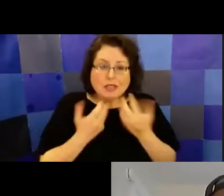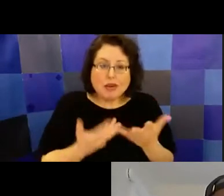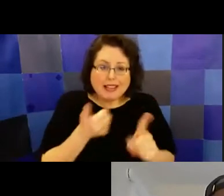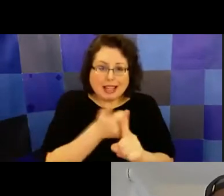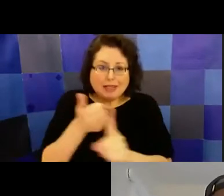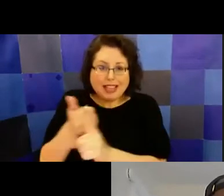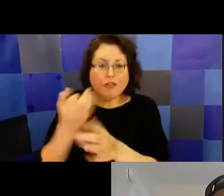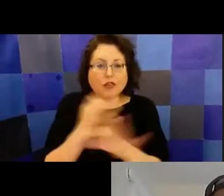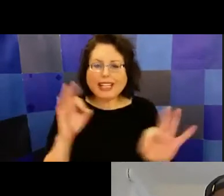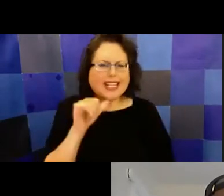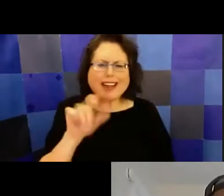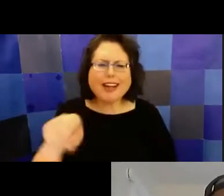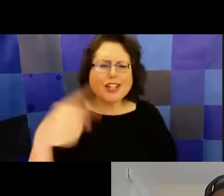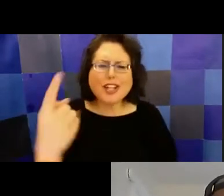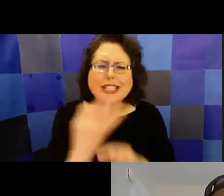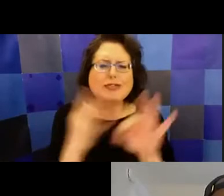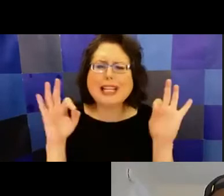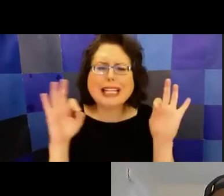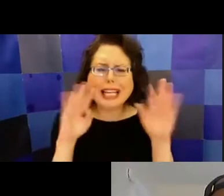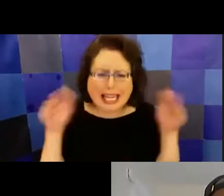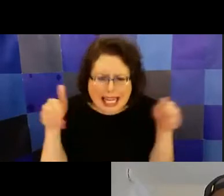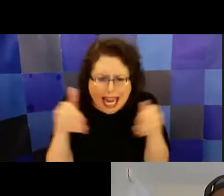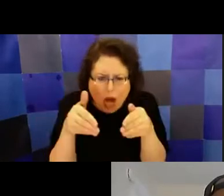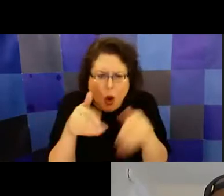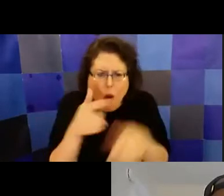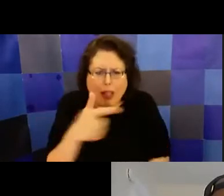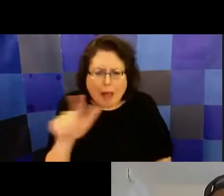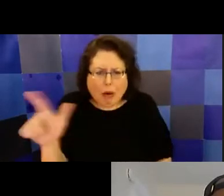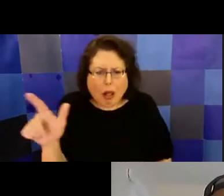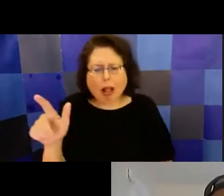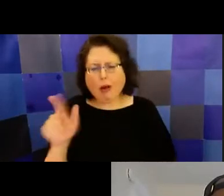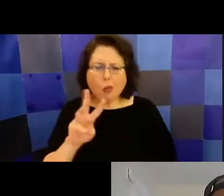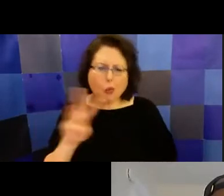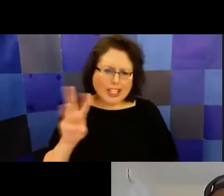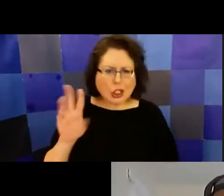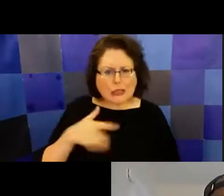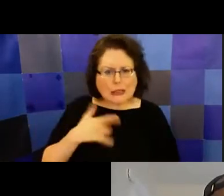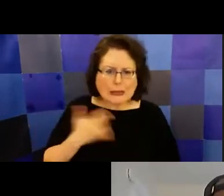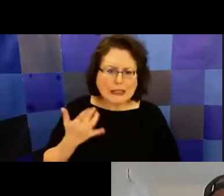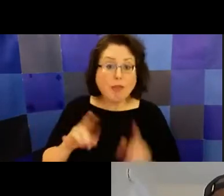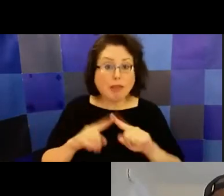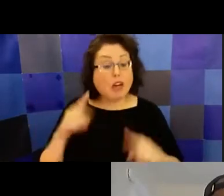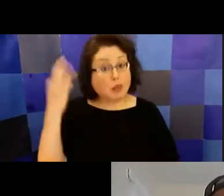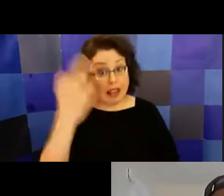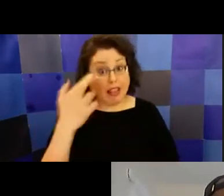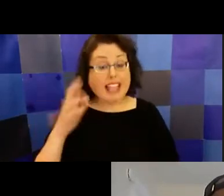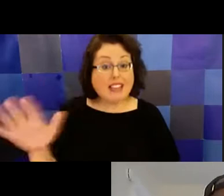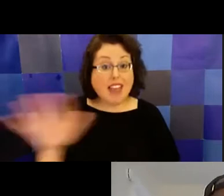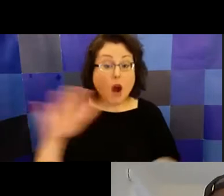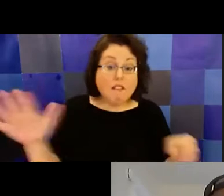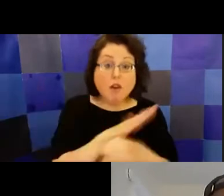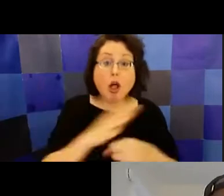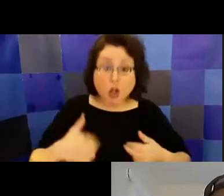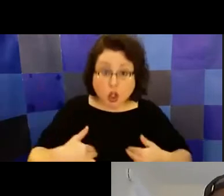not just freely in a kind of narrow liberal Western sense, but to really realize their full human potential,